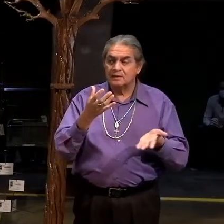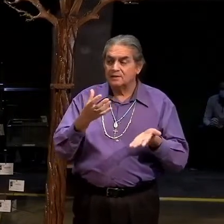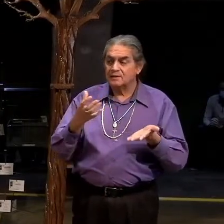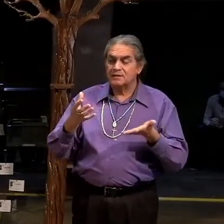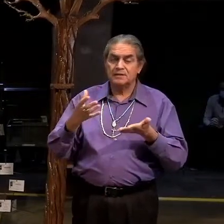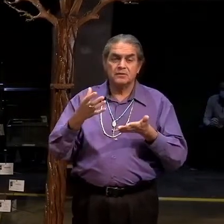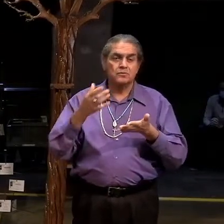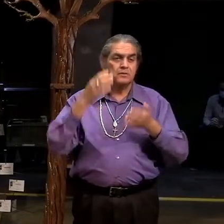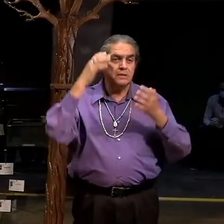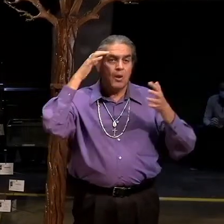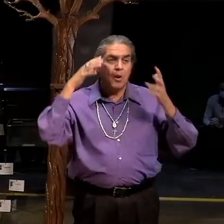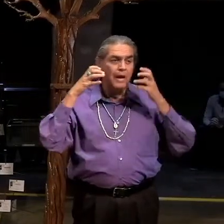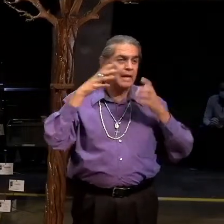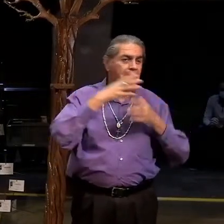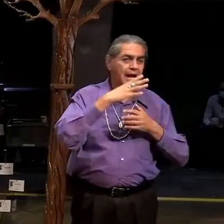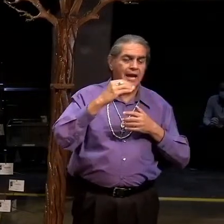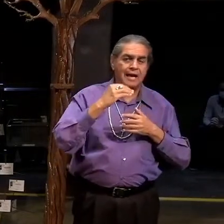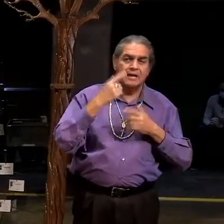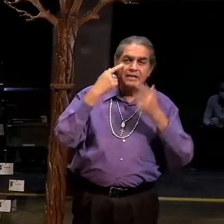tears.